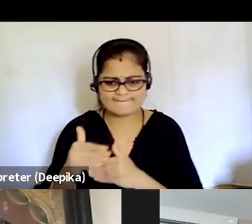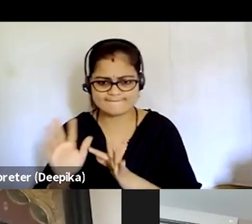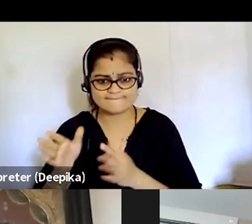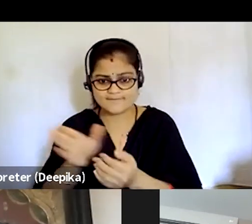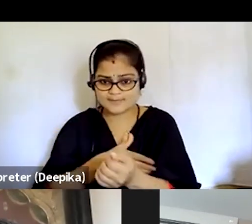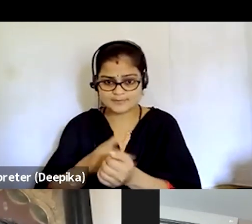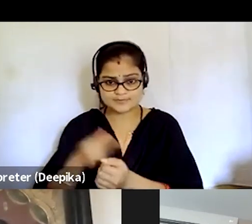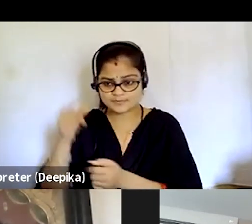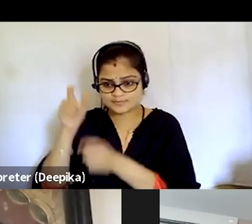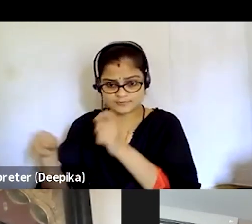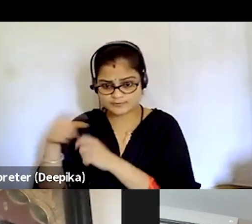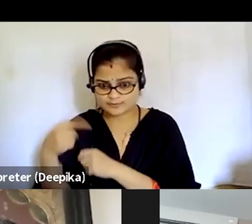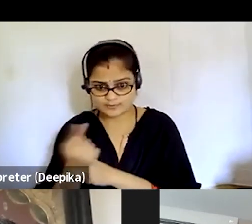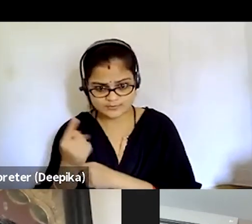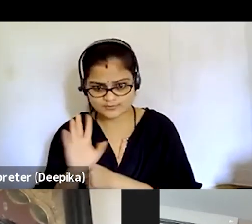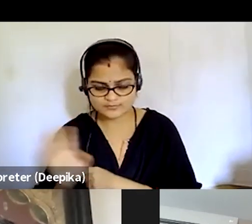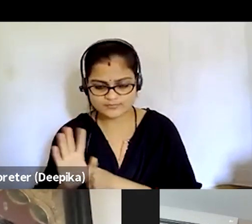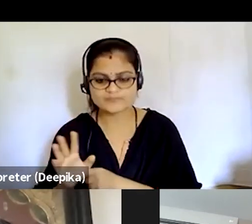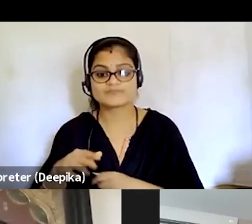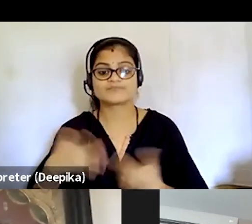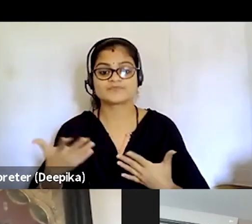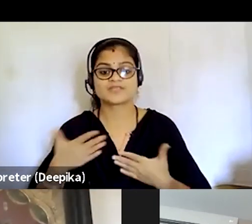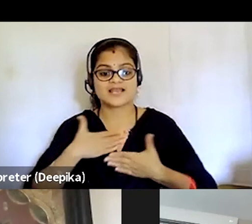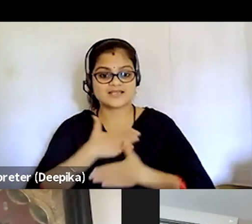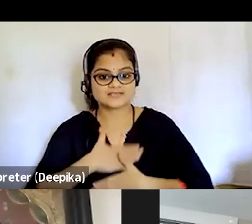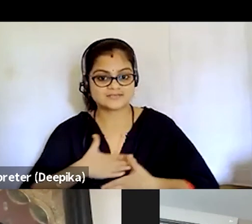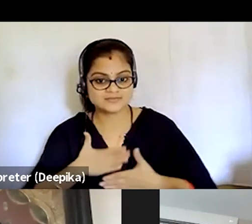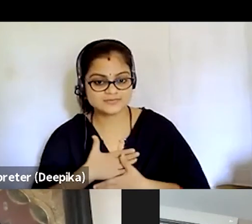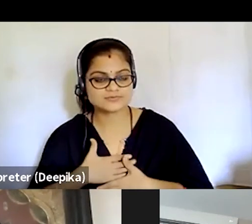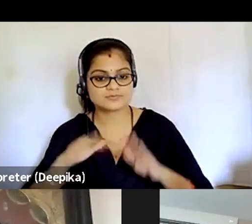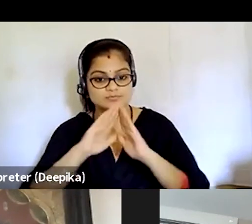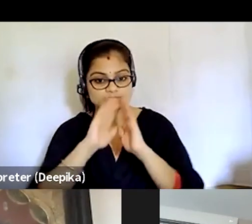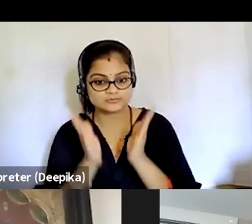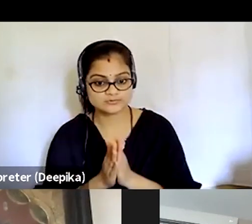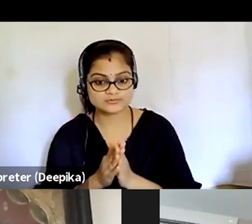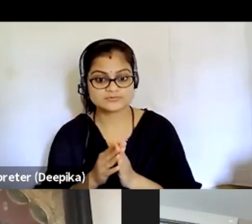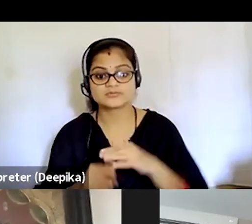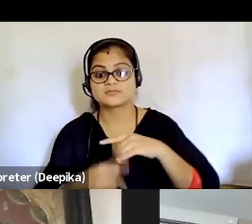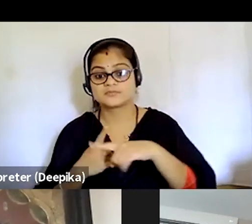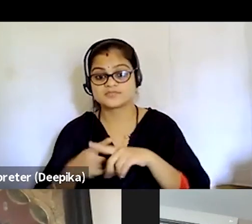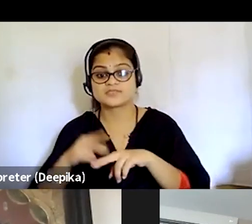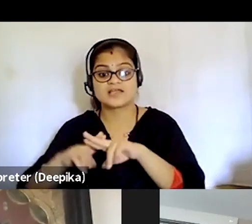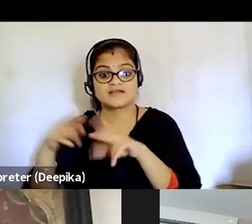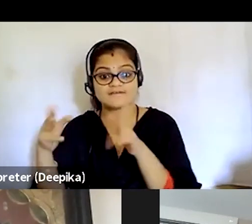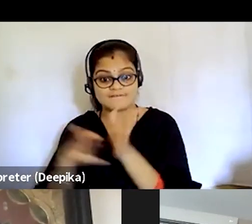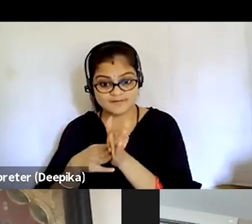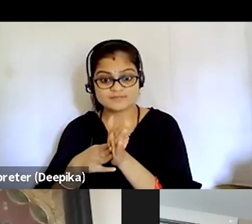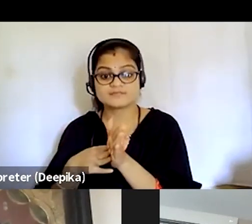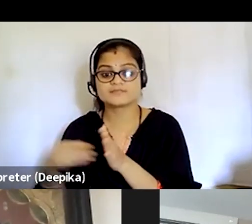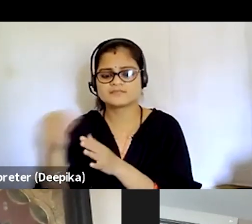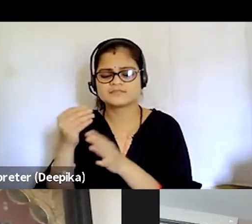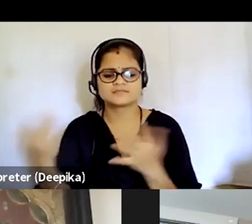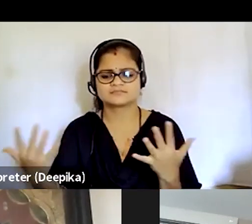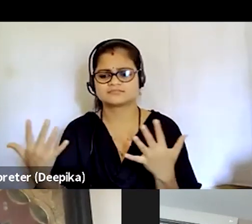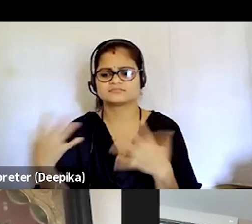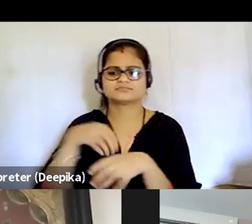musicians, but even the entertainment industry entirely, and the F&B industry. These are industries that just